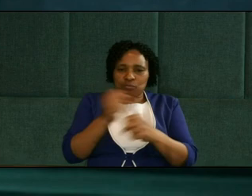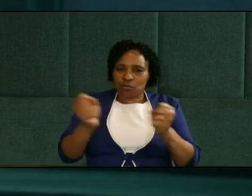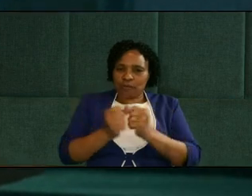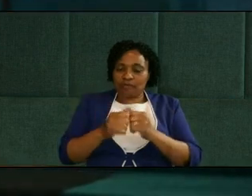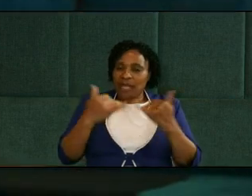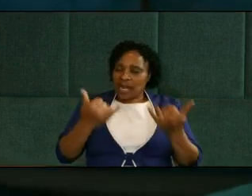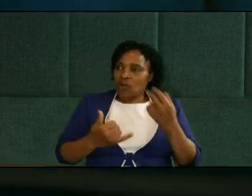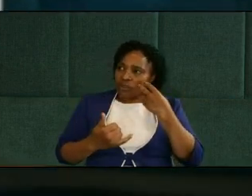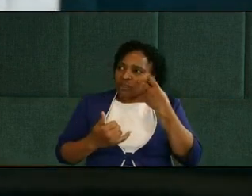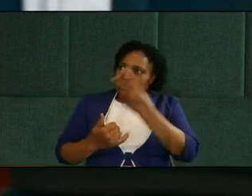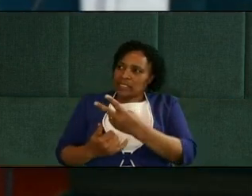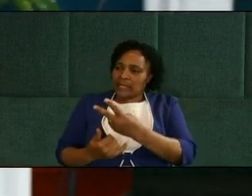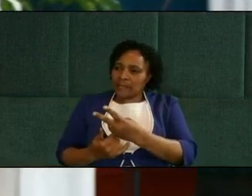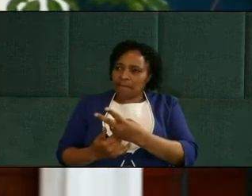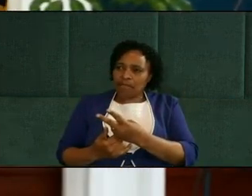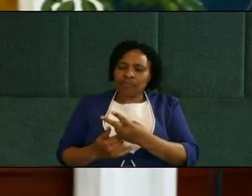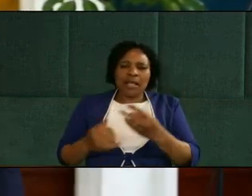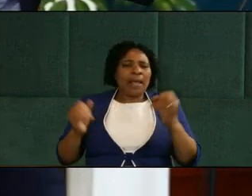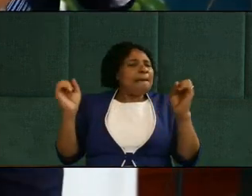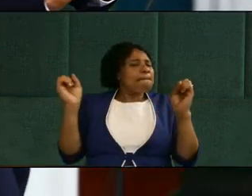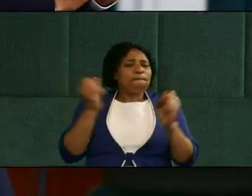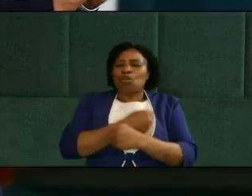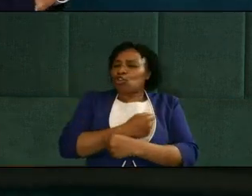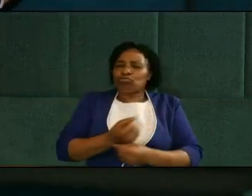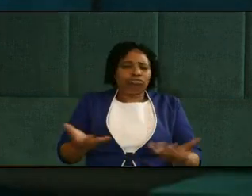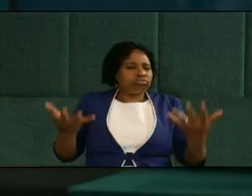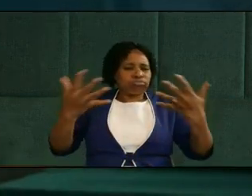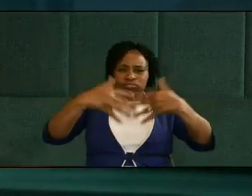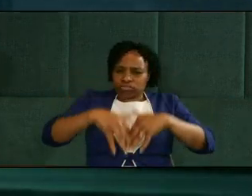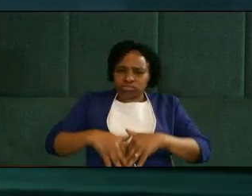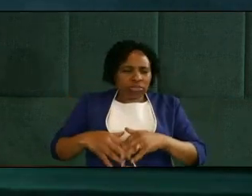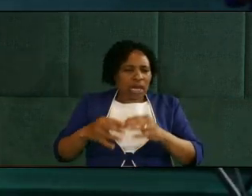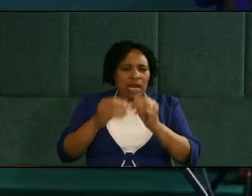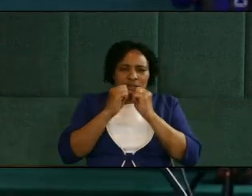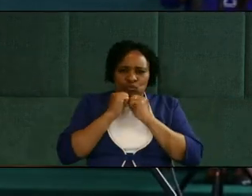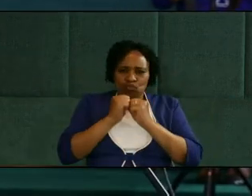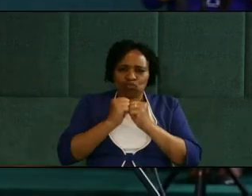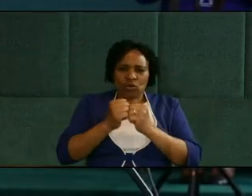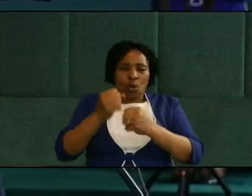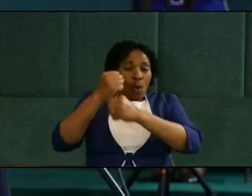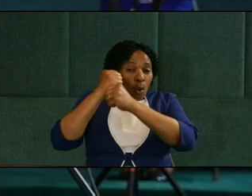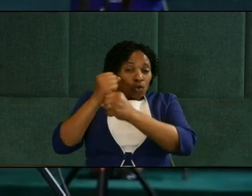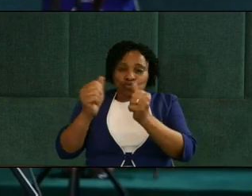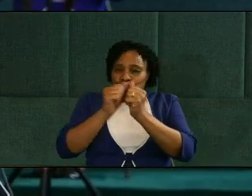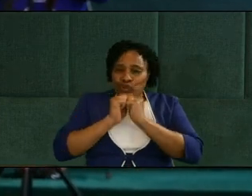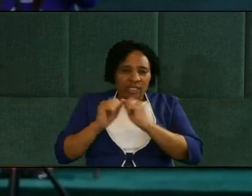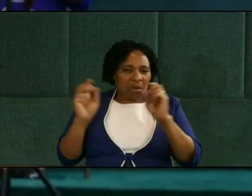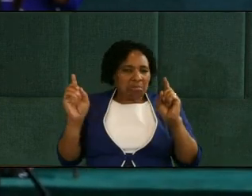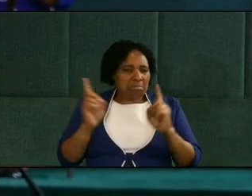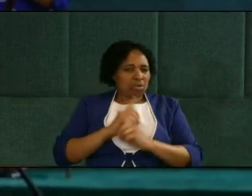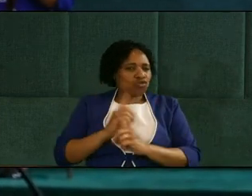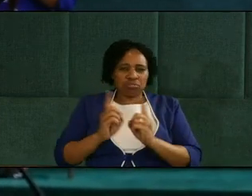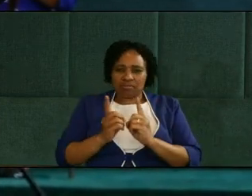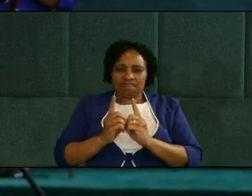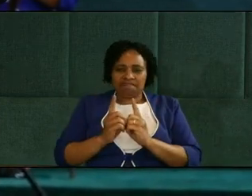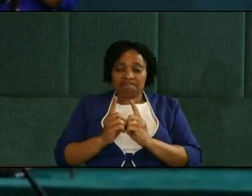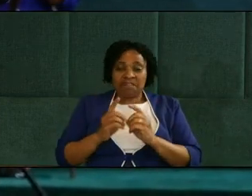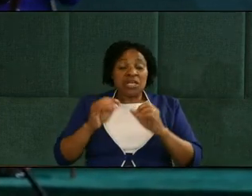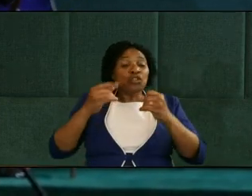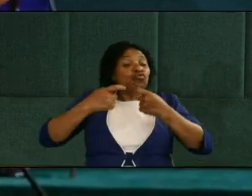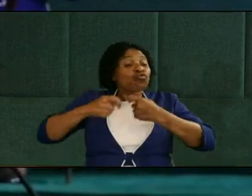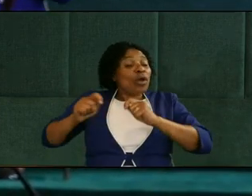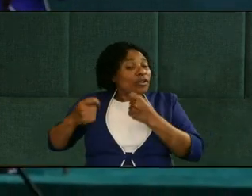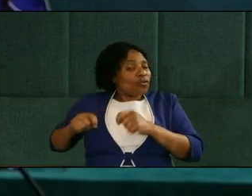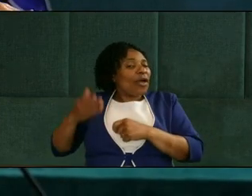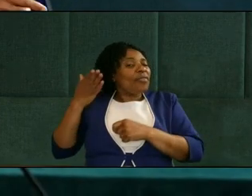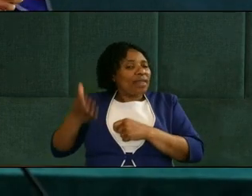it coming. But they will not stick together. They will try, and for a while it looks as if they will be